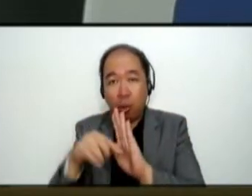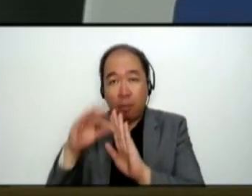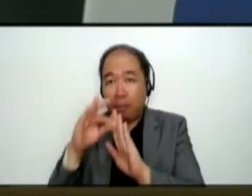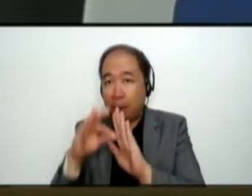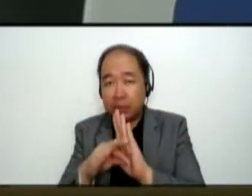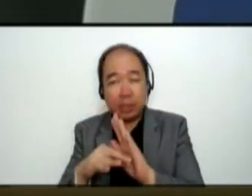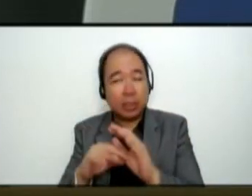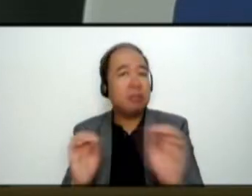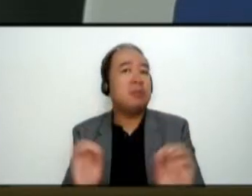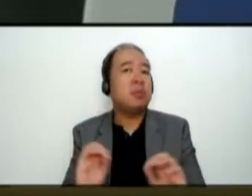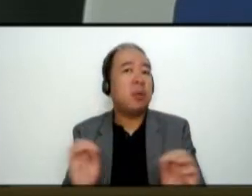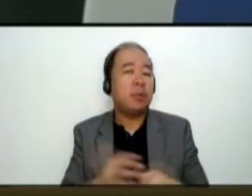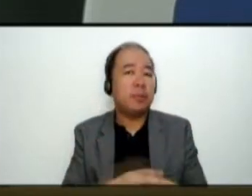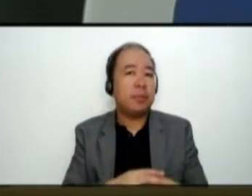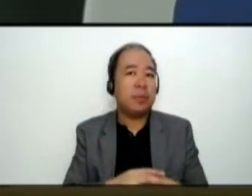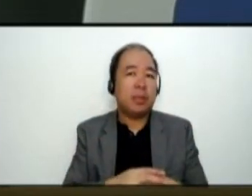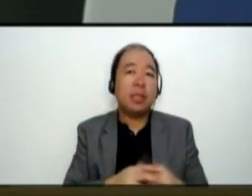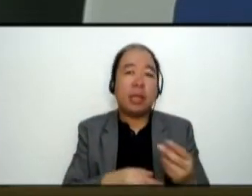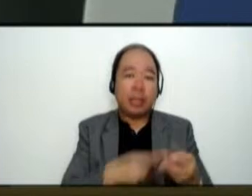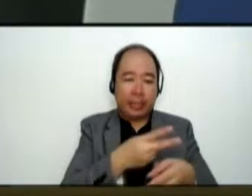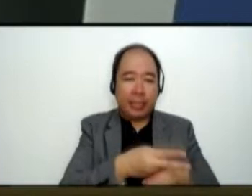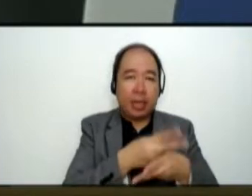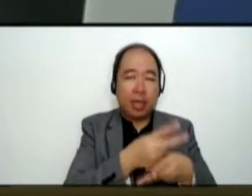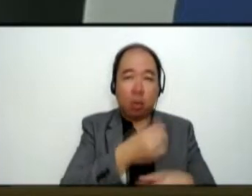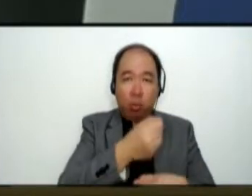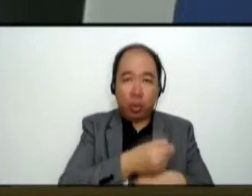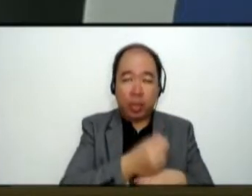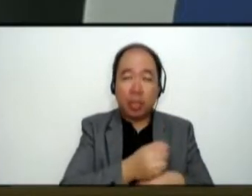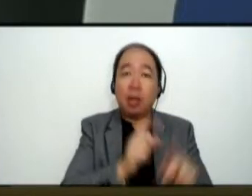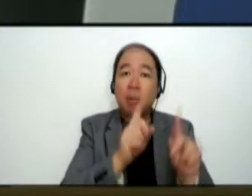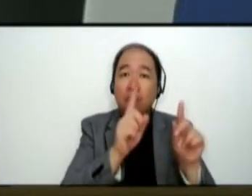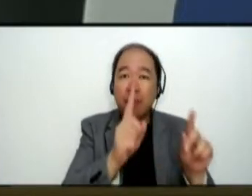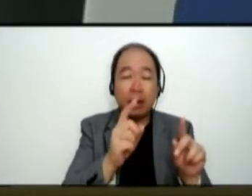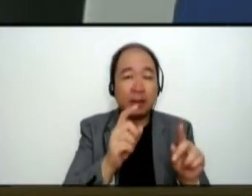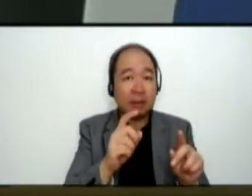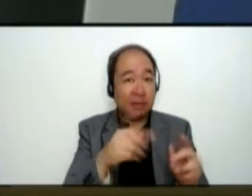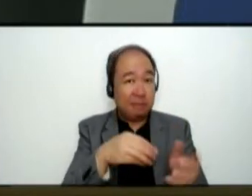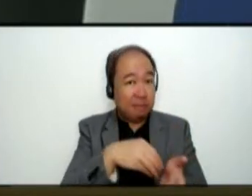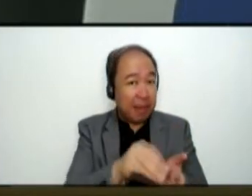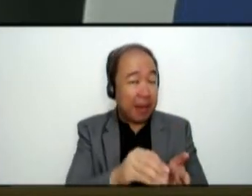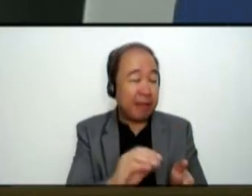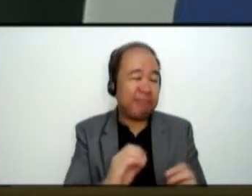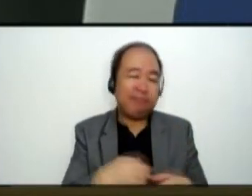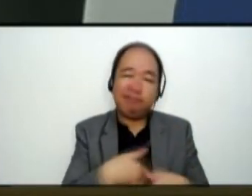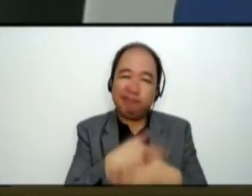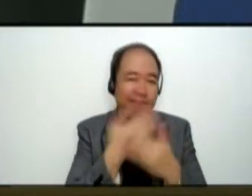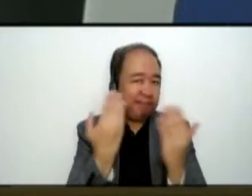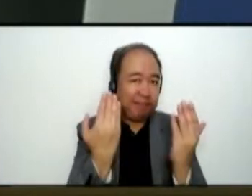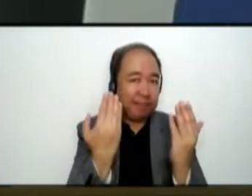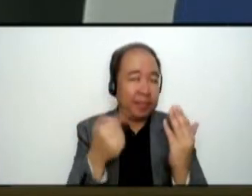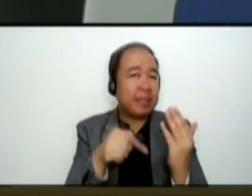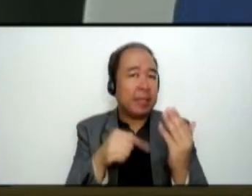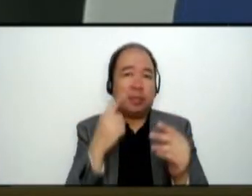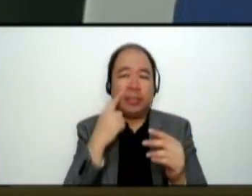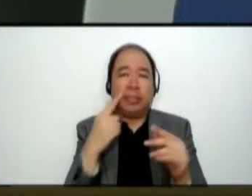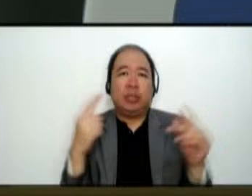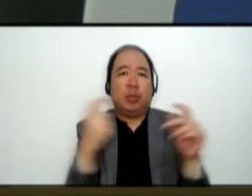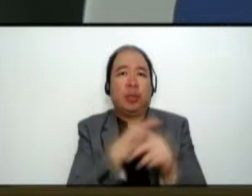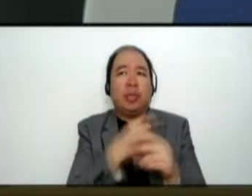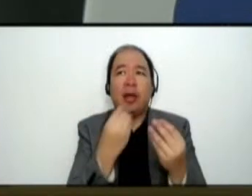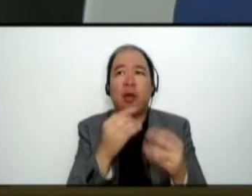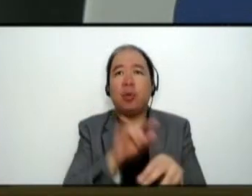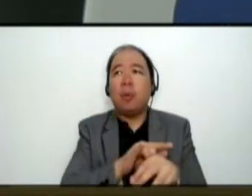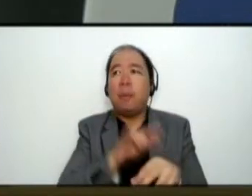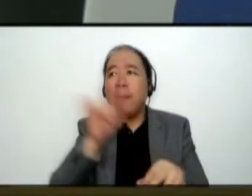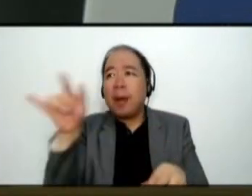Care work is work, but it is largely unpaid. This takes on an even more complex dimension for migrant-sending